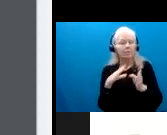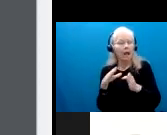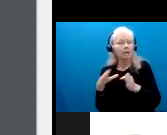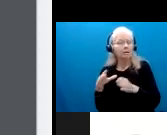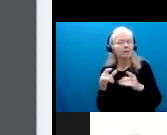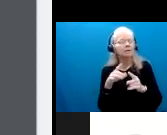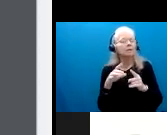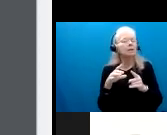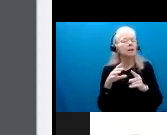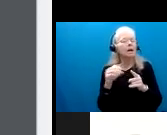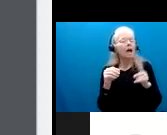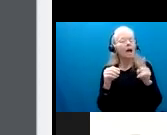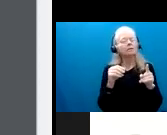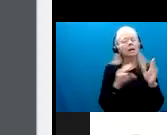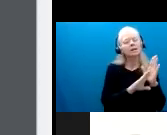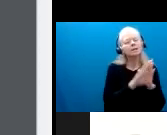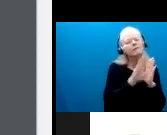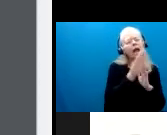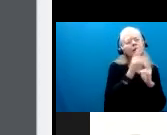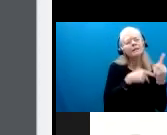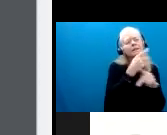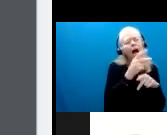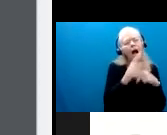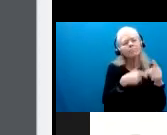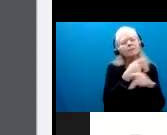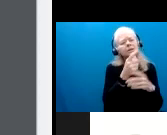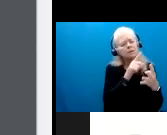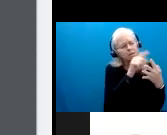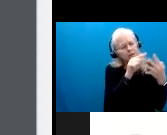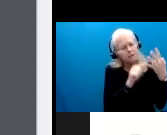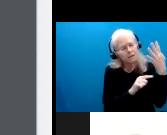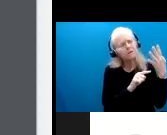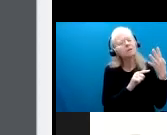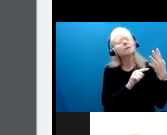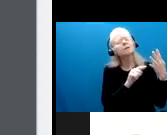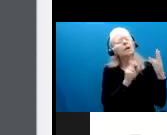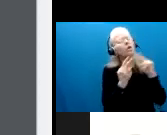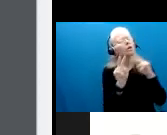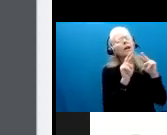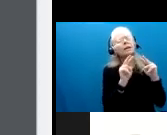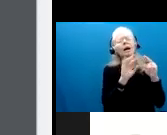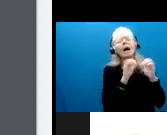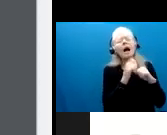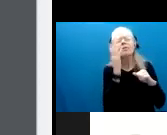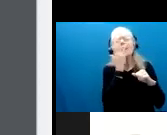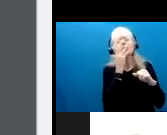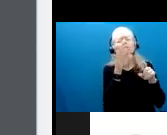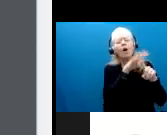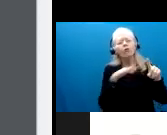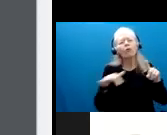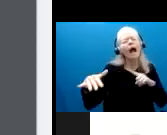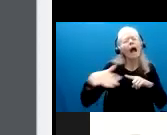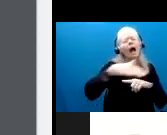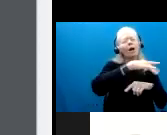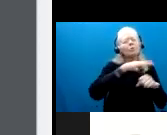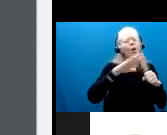what development types look like over an entire neighborhood, and if that's an ongoing process, then I